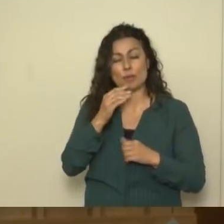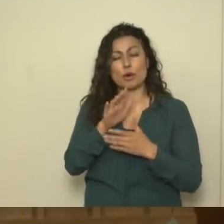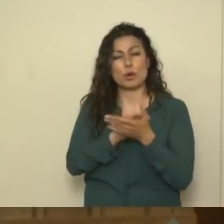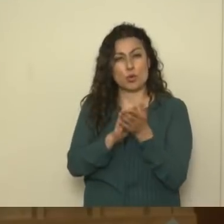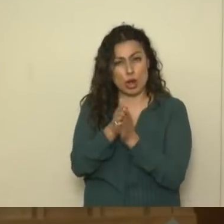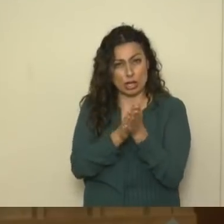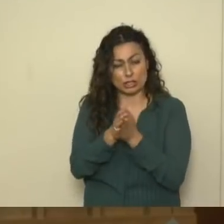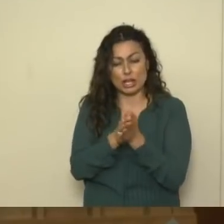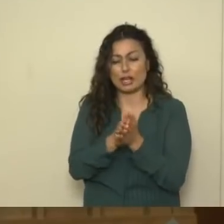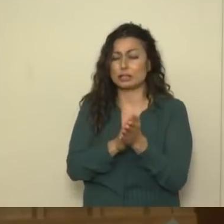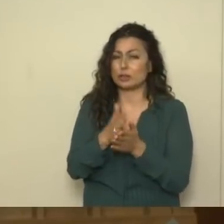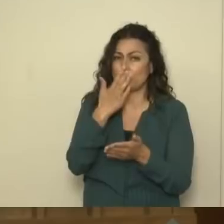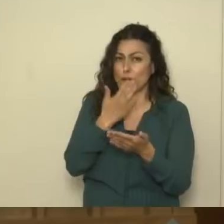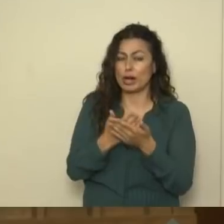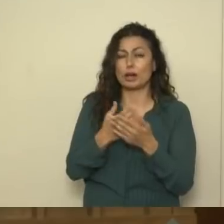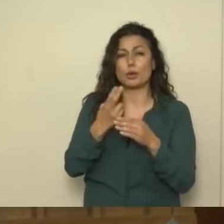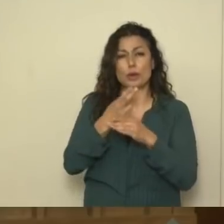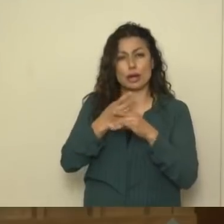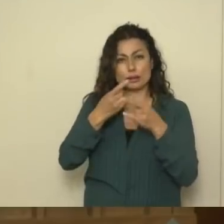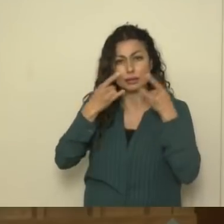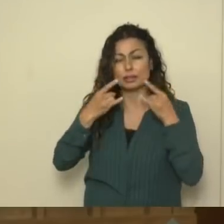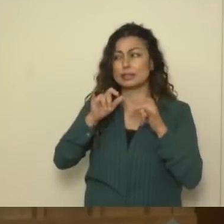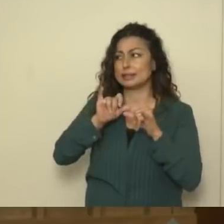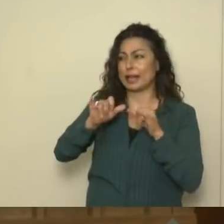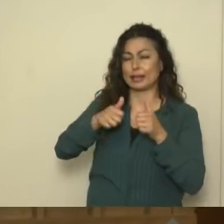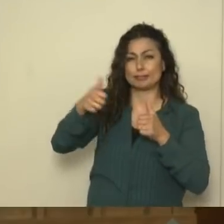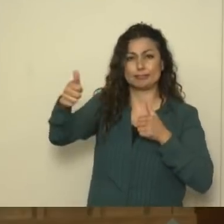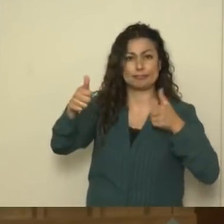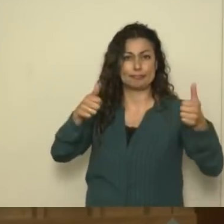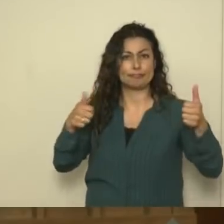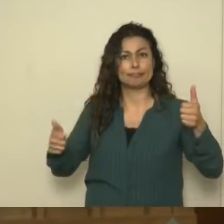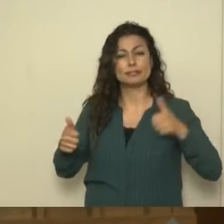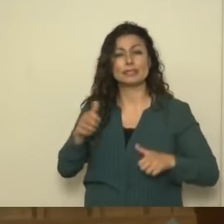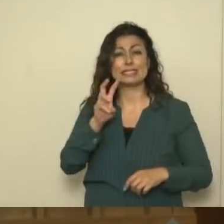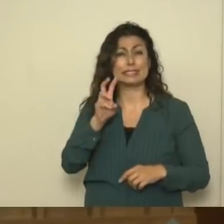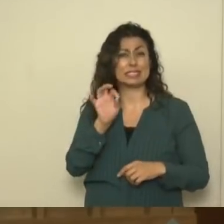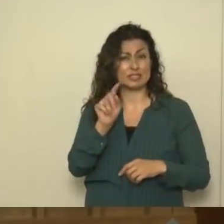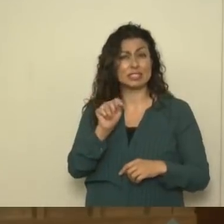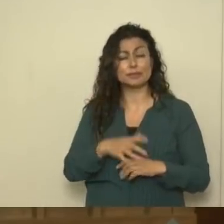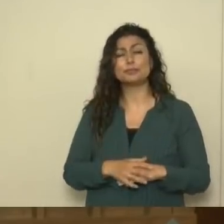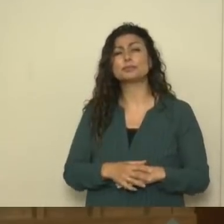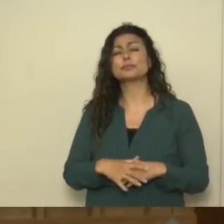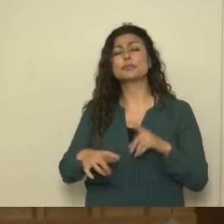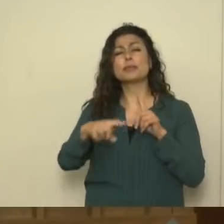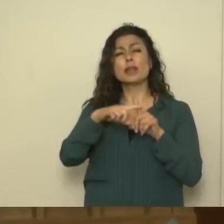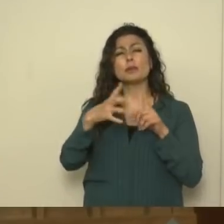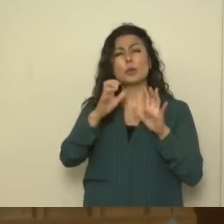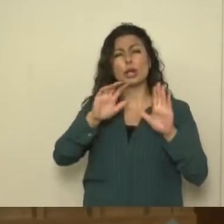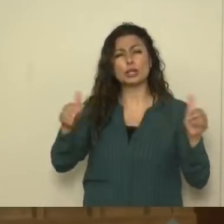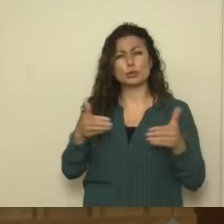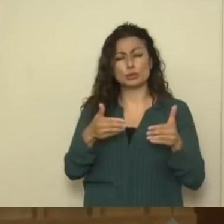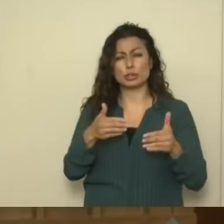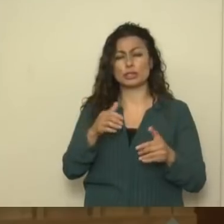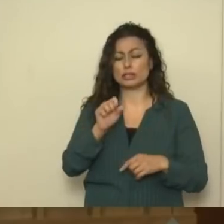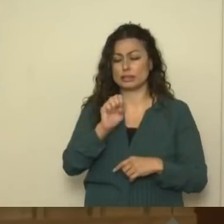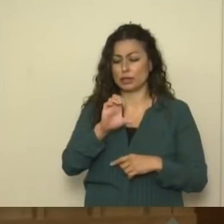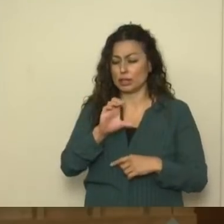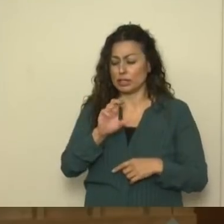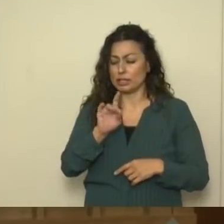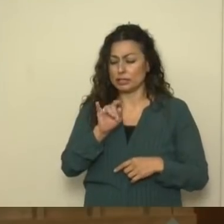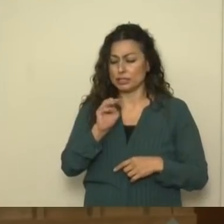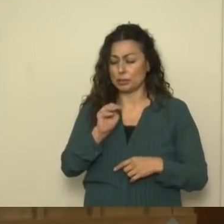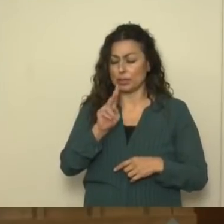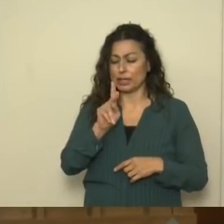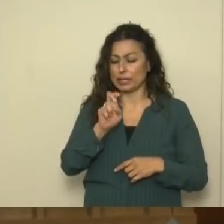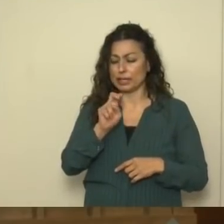that face covering, maintain 6 feet of social distancing. And then with that, I want to introduce Secretary Jim Kinney.